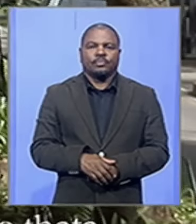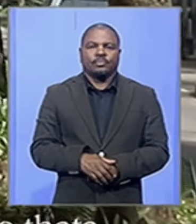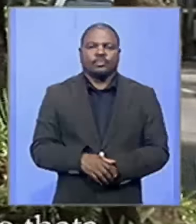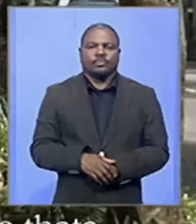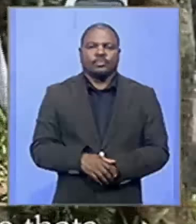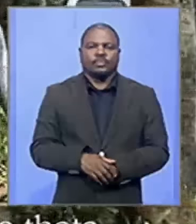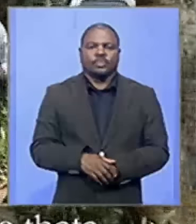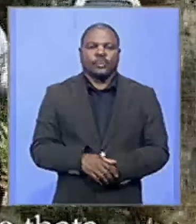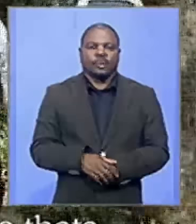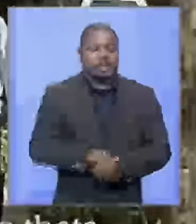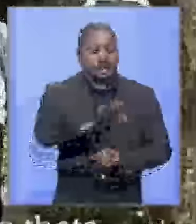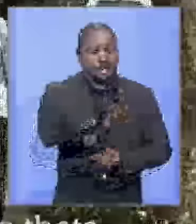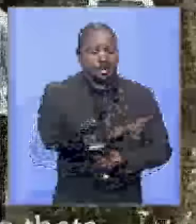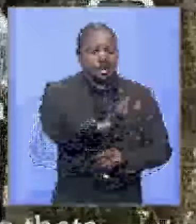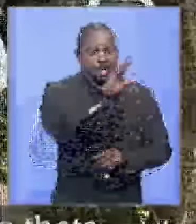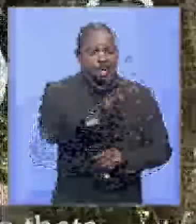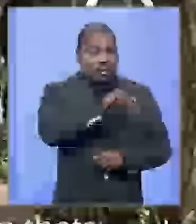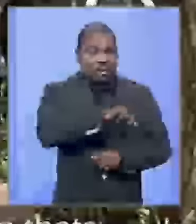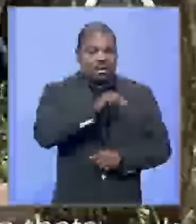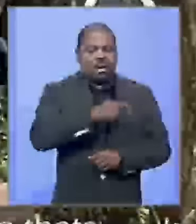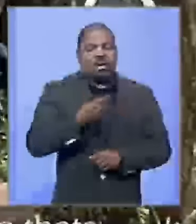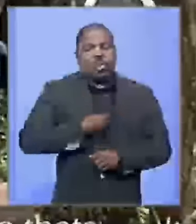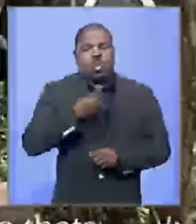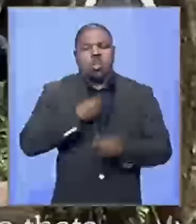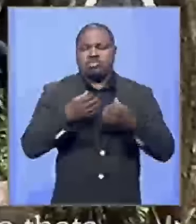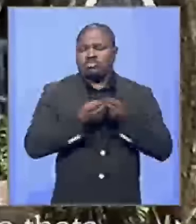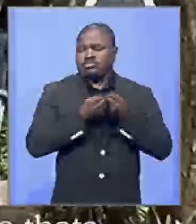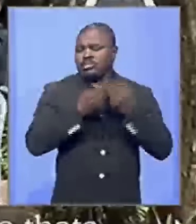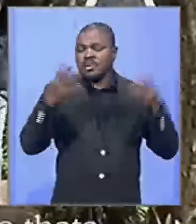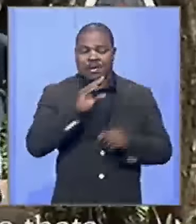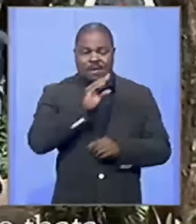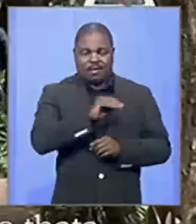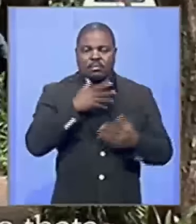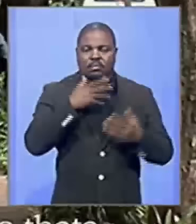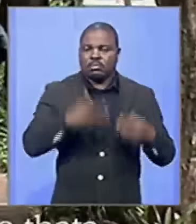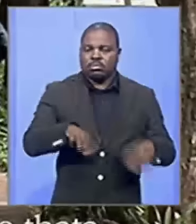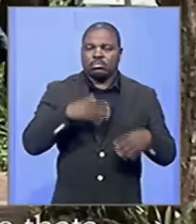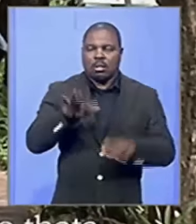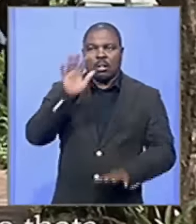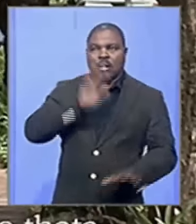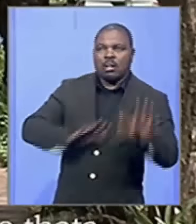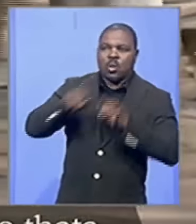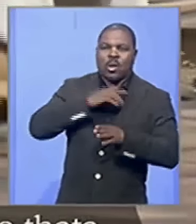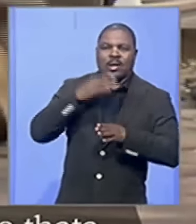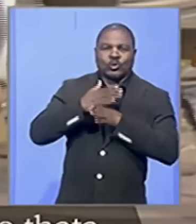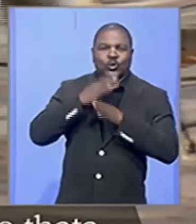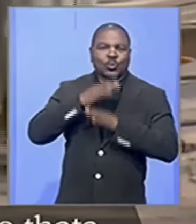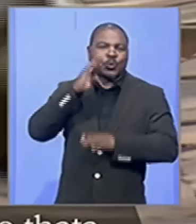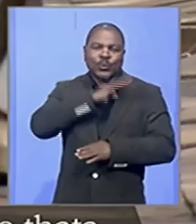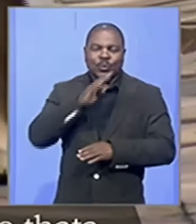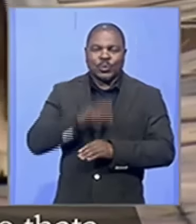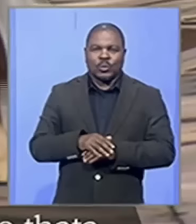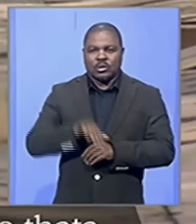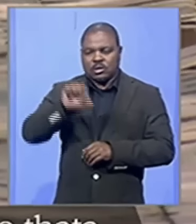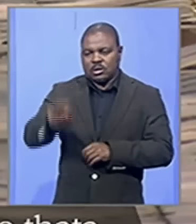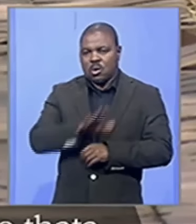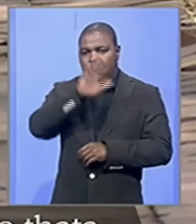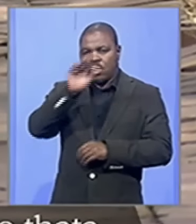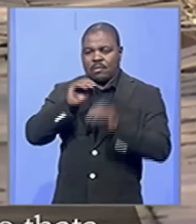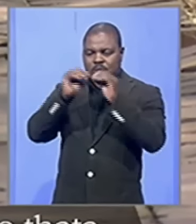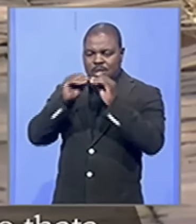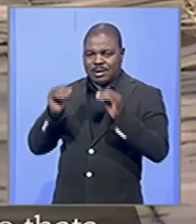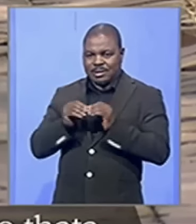Aforika Borwa e na le bašwa ba le bantsi bao ba imetsweng ke botlhokatiro go ya ka setheo sa dipalopalo tsa Africa Borwa